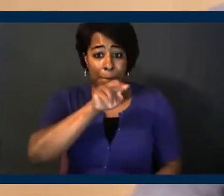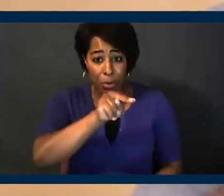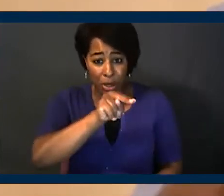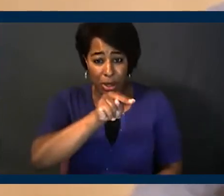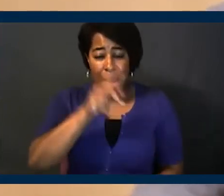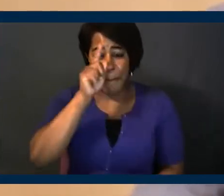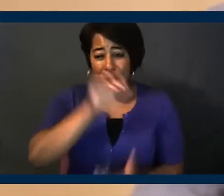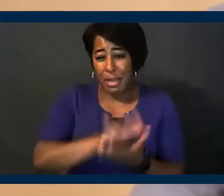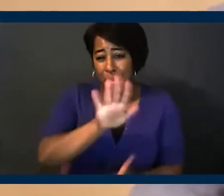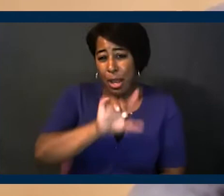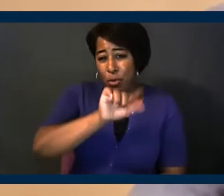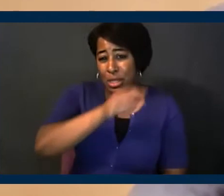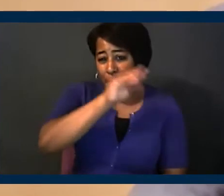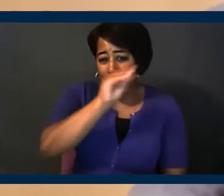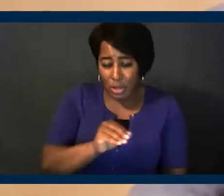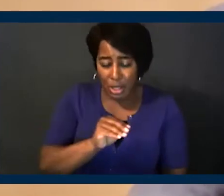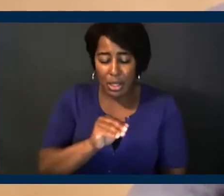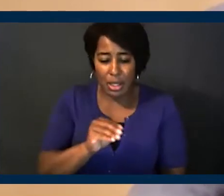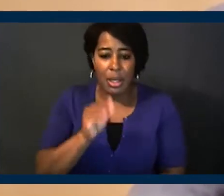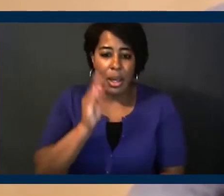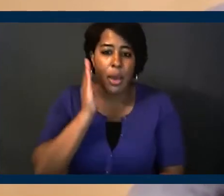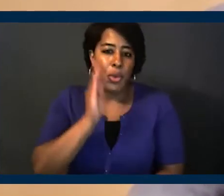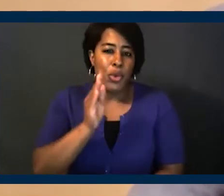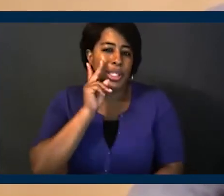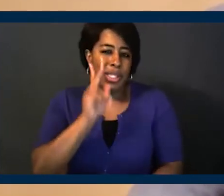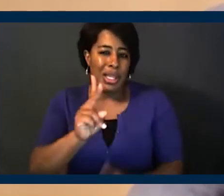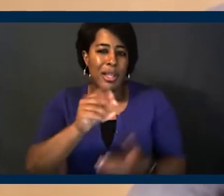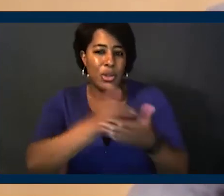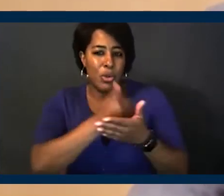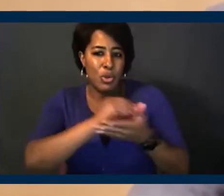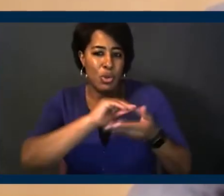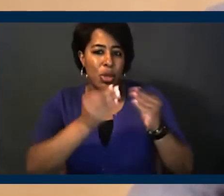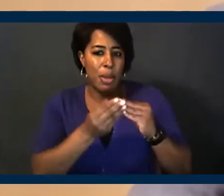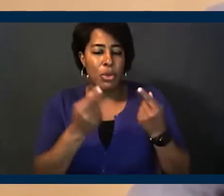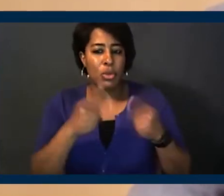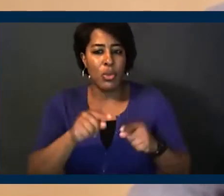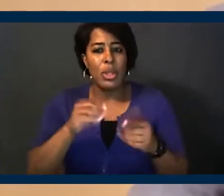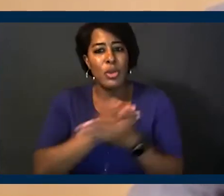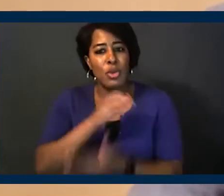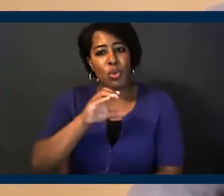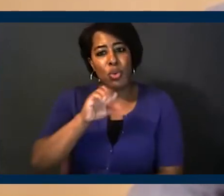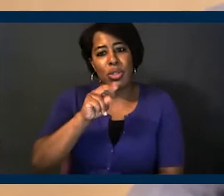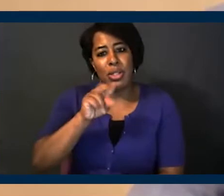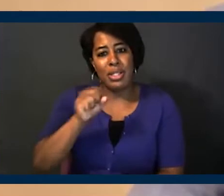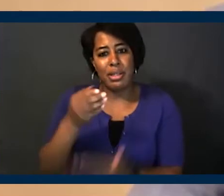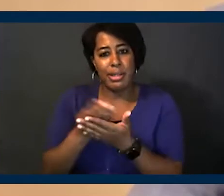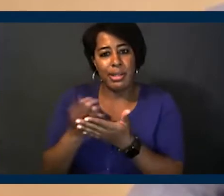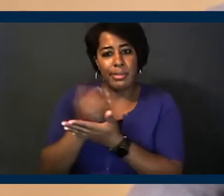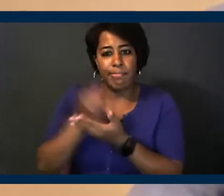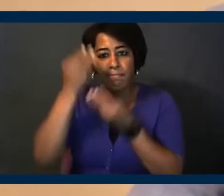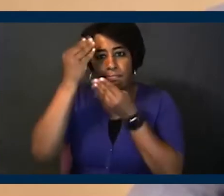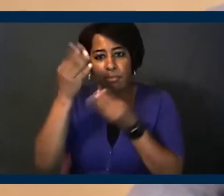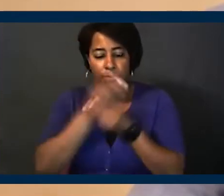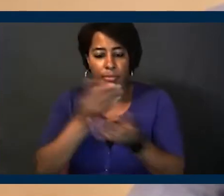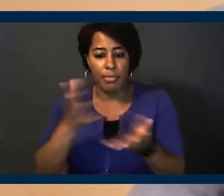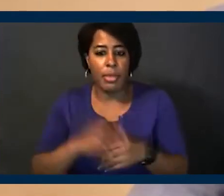those, and we'll see continue to see the numbers as the new census data comes out, what that looks like. But definitely from the last census, we were at